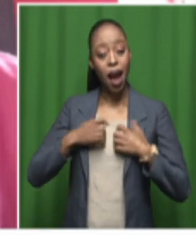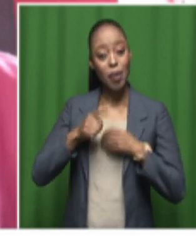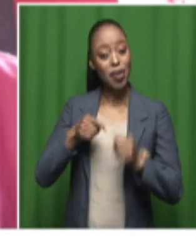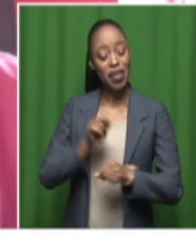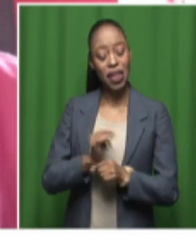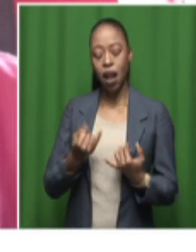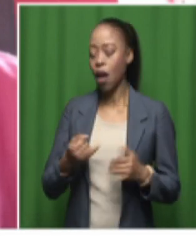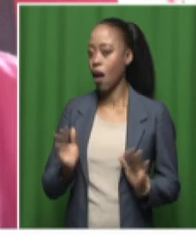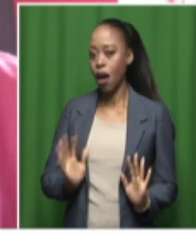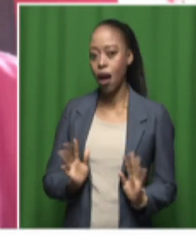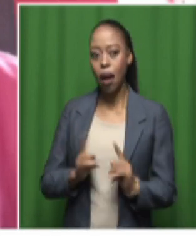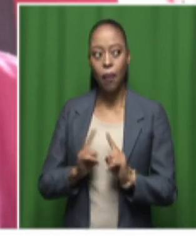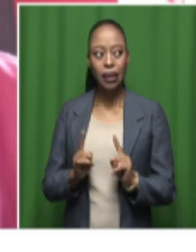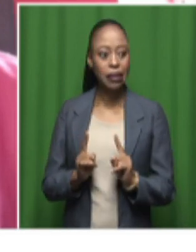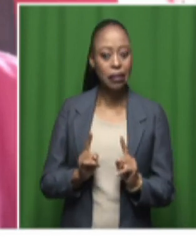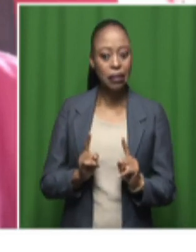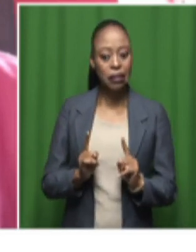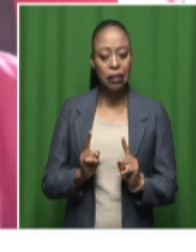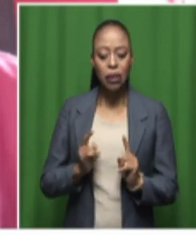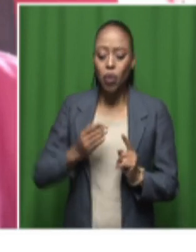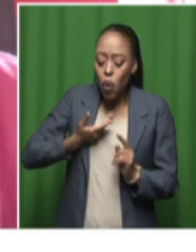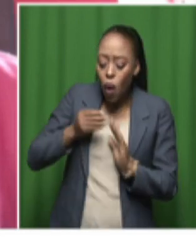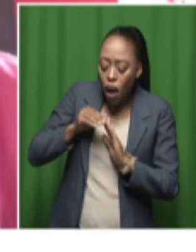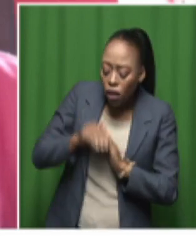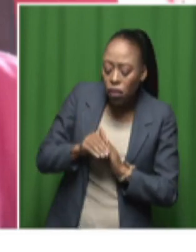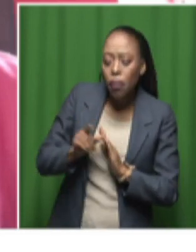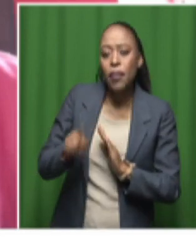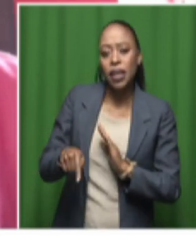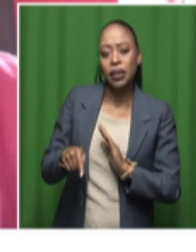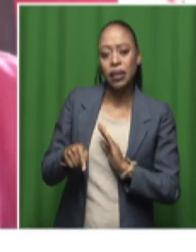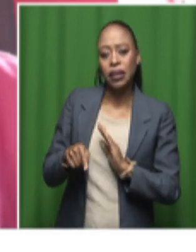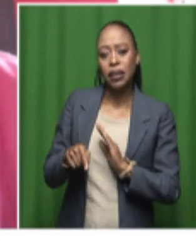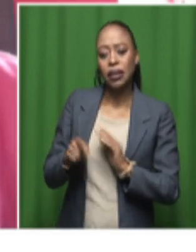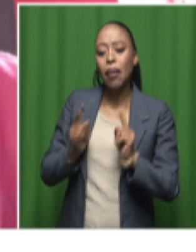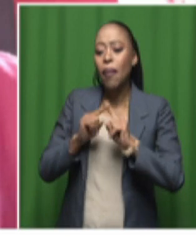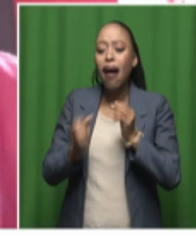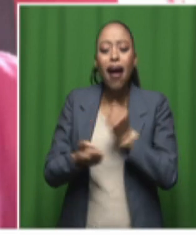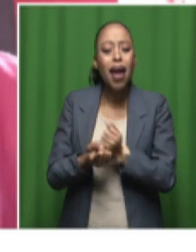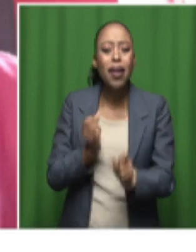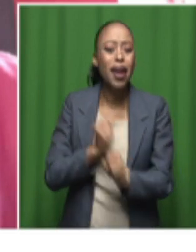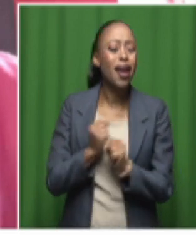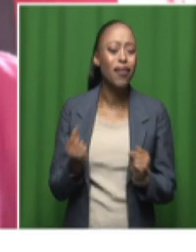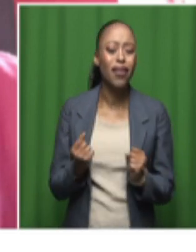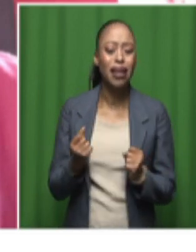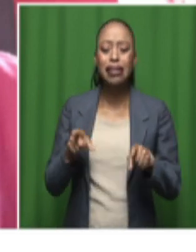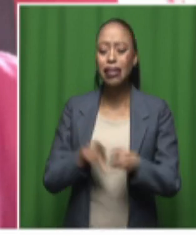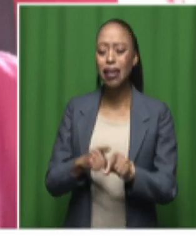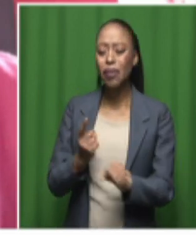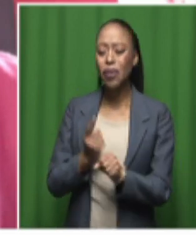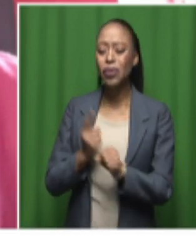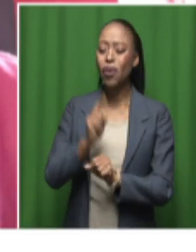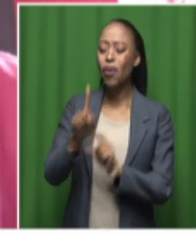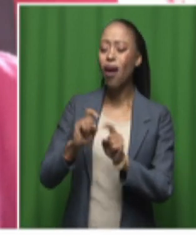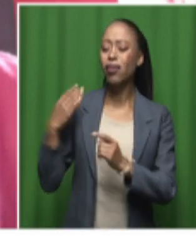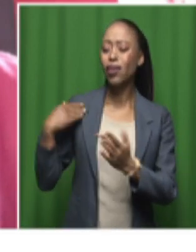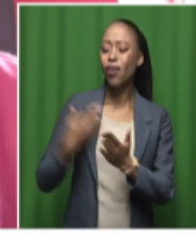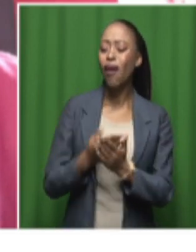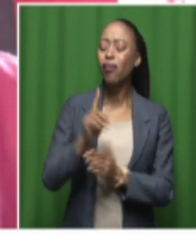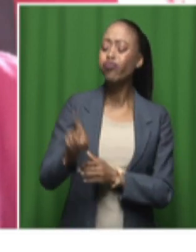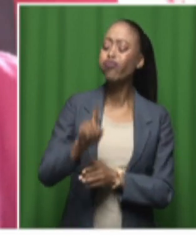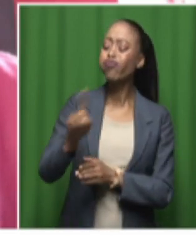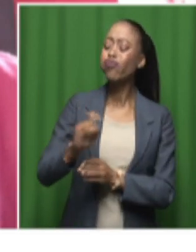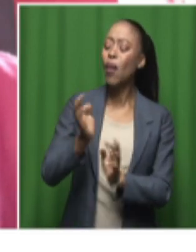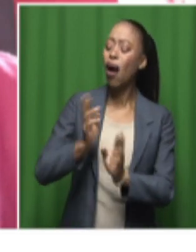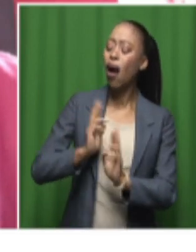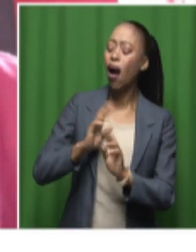concern, is that we want to see it go down, but sometimes we never see that happening, and that's a question we've been asking for a while, and I know